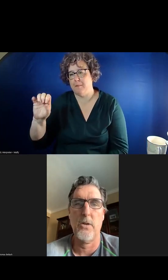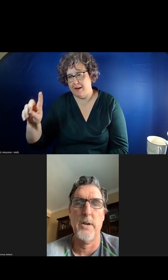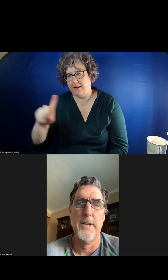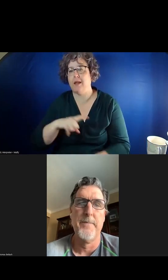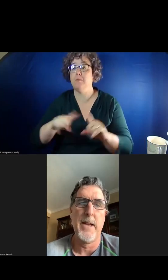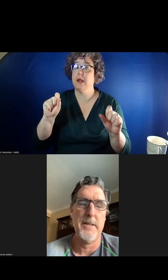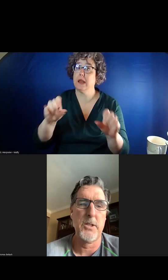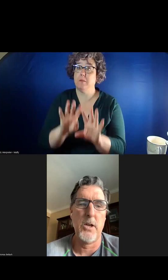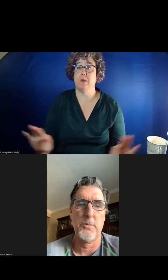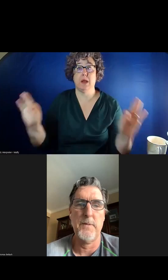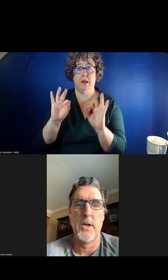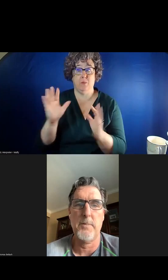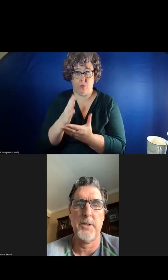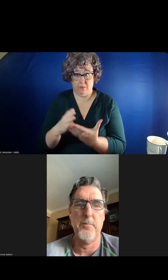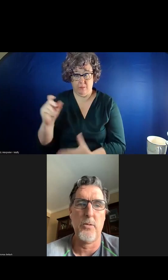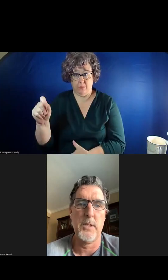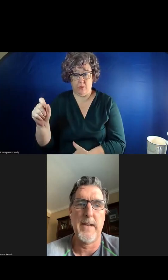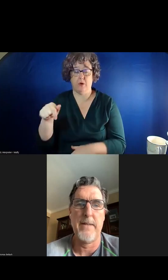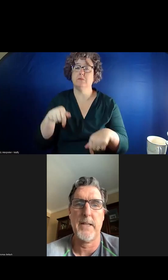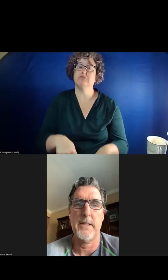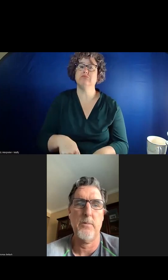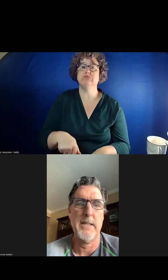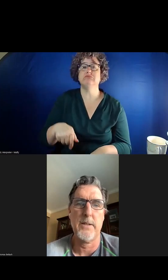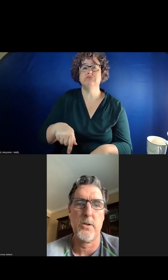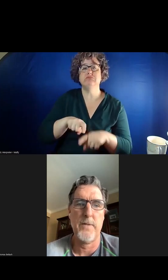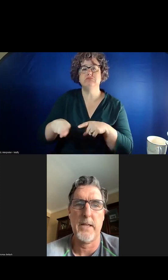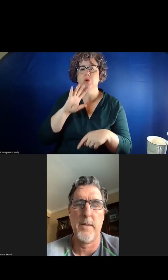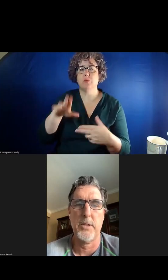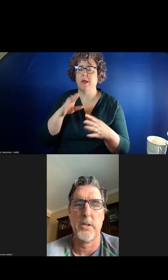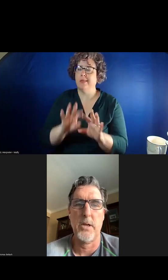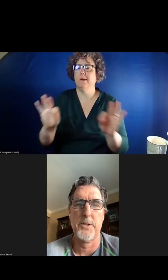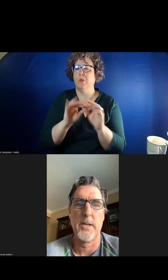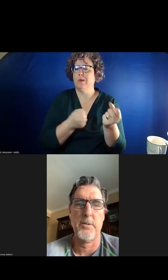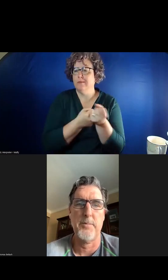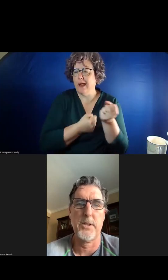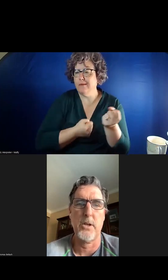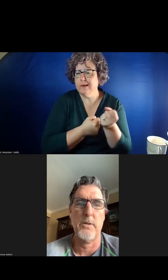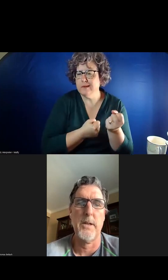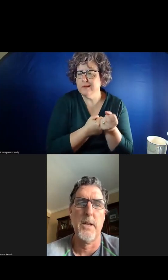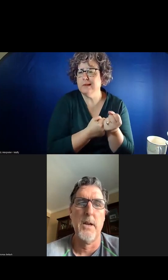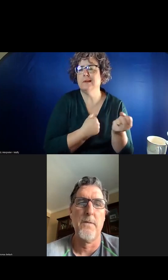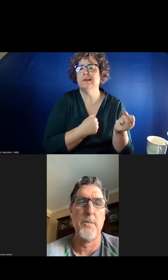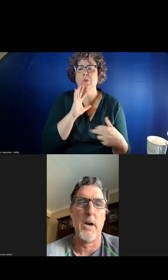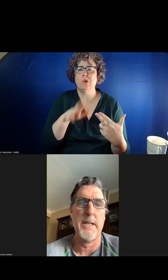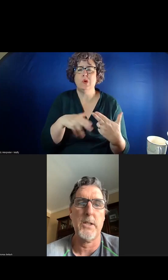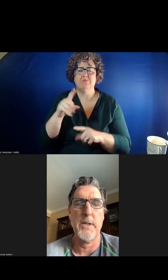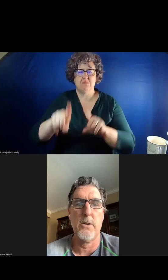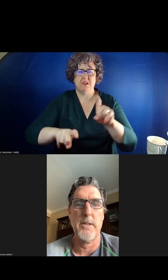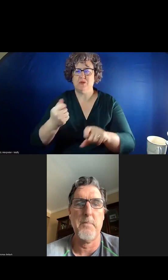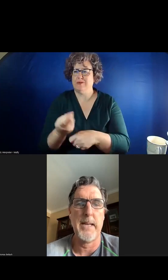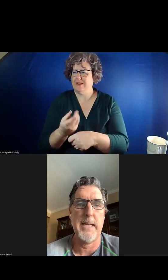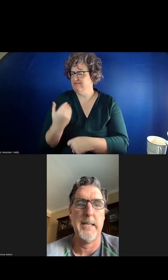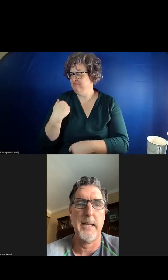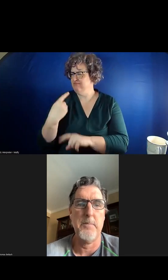financing. So on these calls, we've talked about the importance of advocacy. We did a survey, a couple of months ago, and from the audience,